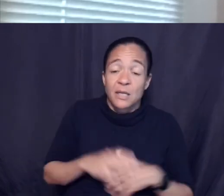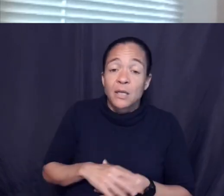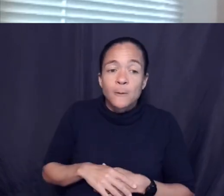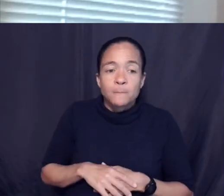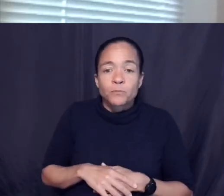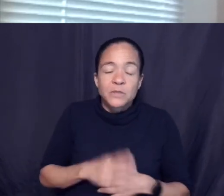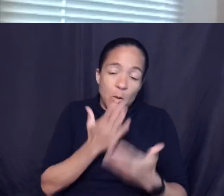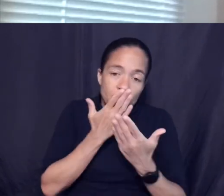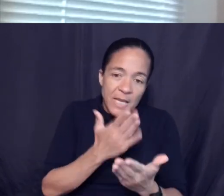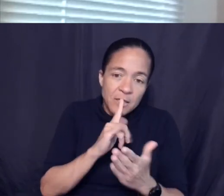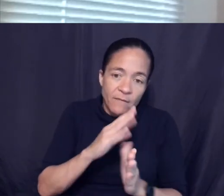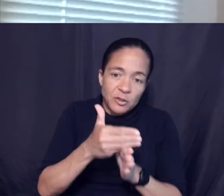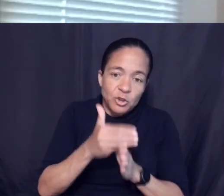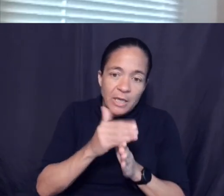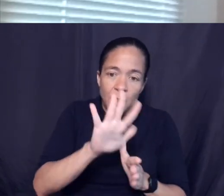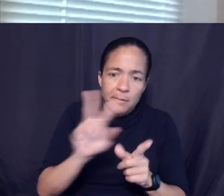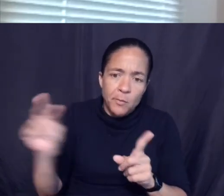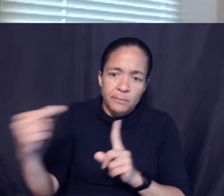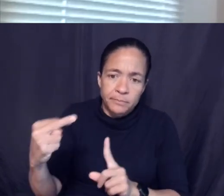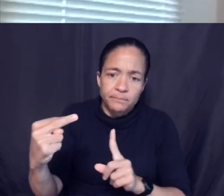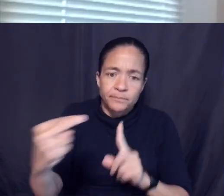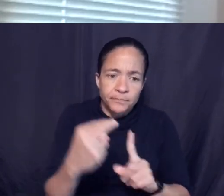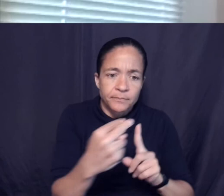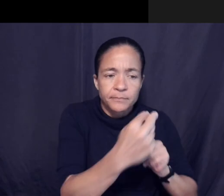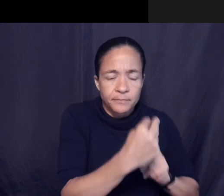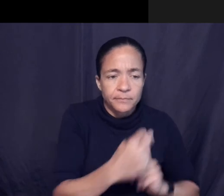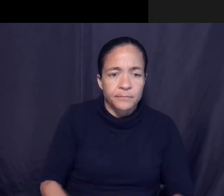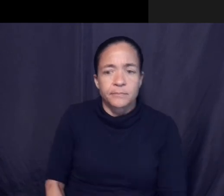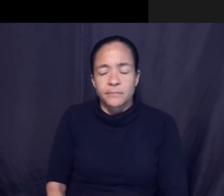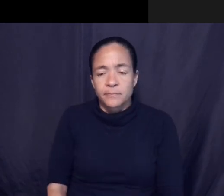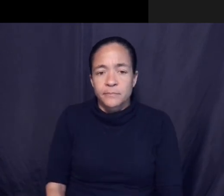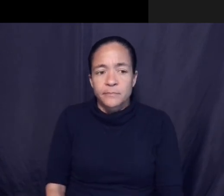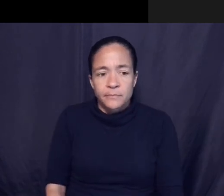is a huge issue. So thank you for sharing those perspectives.